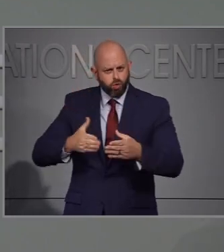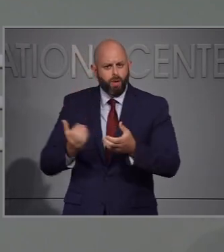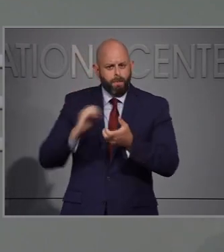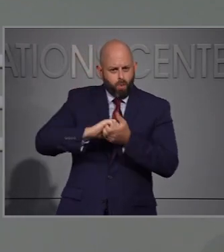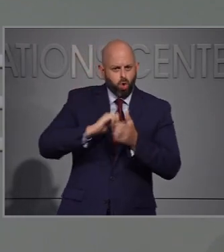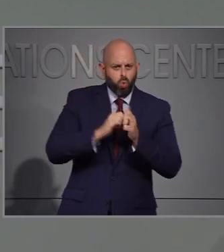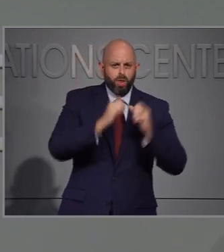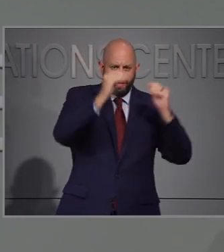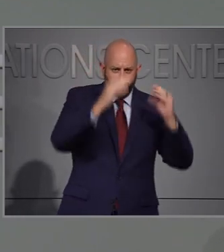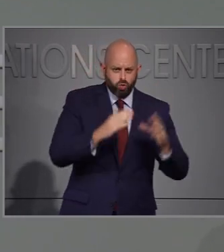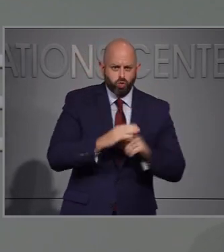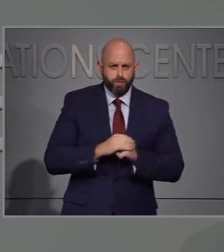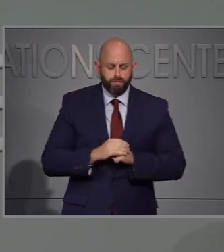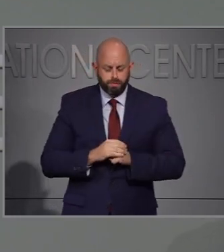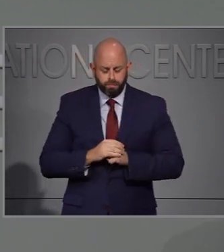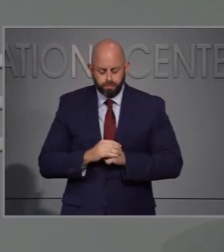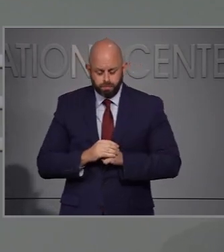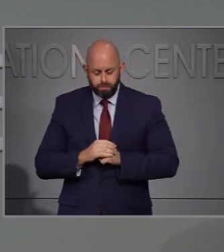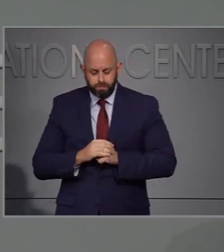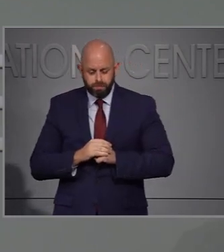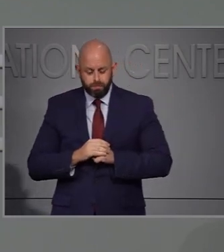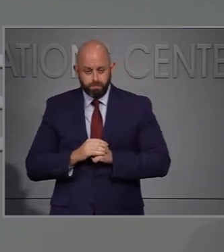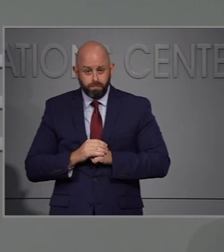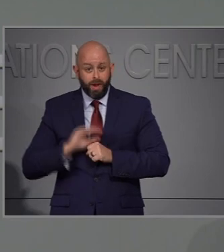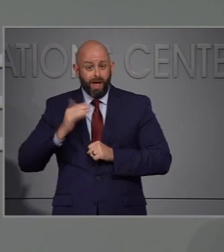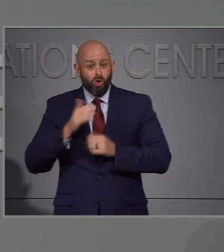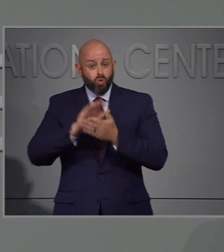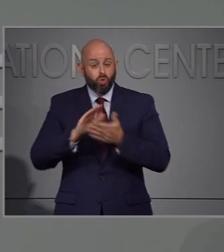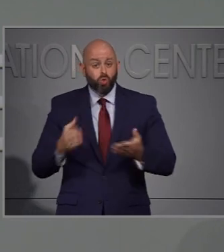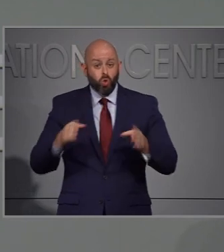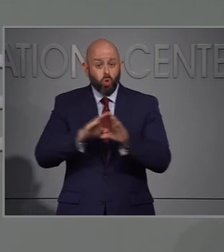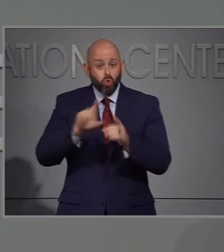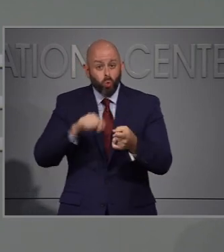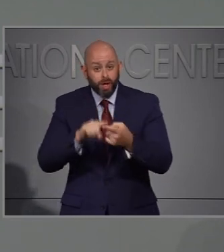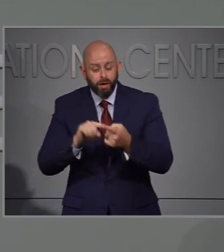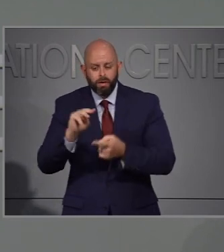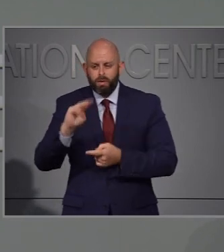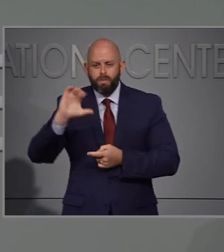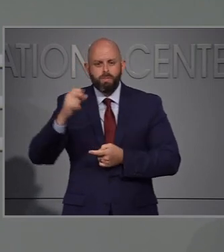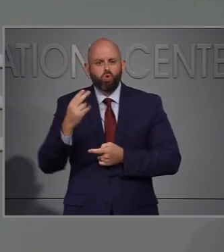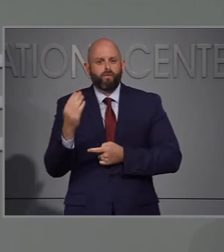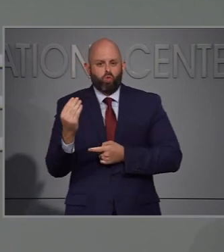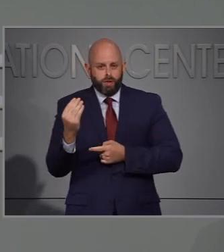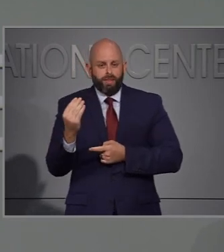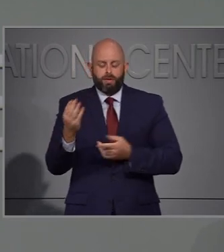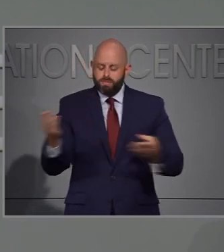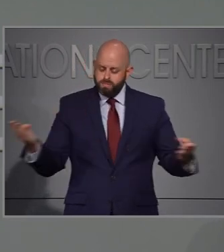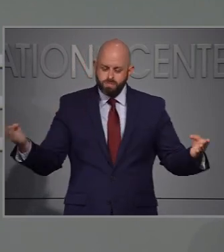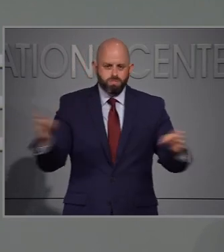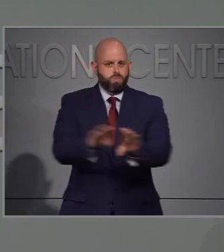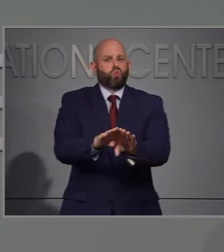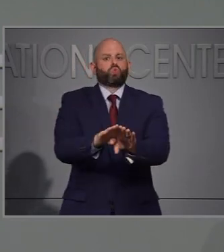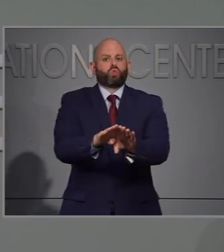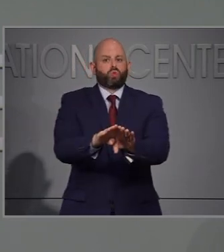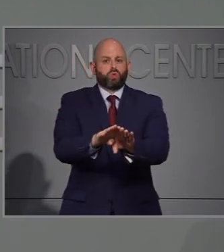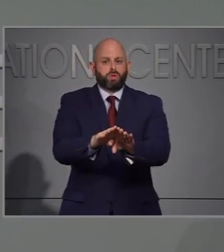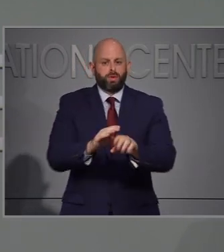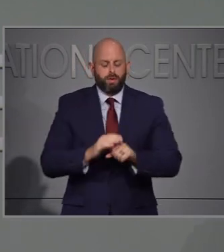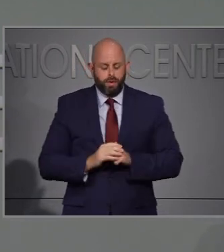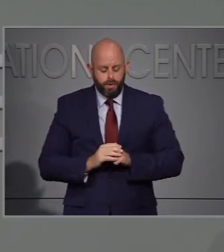Since March 14th, when our school buildings were closed for in-person instruction, educators and stakeholders across our